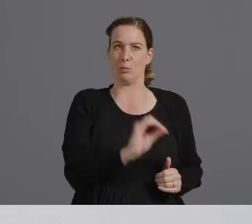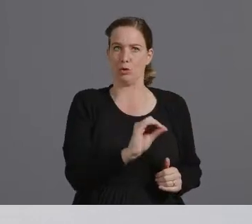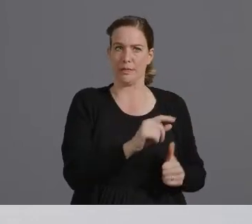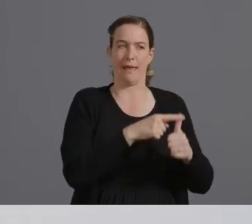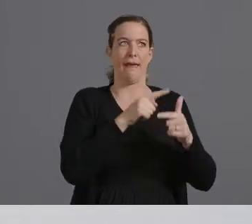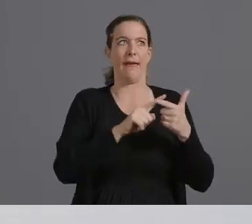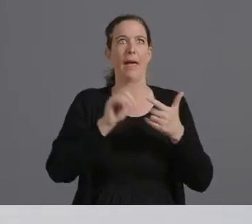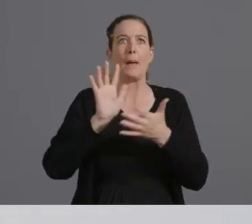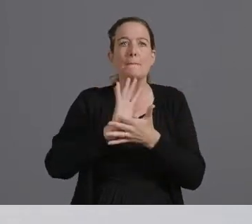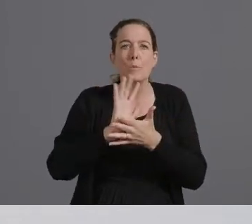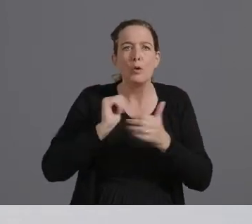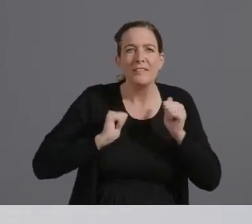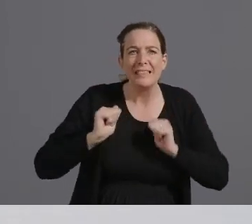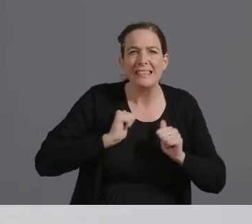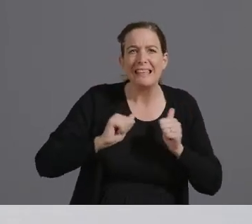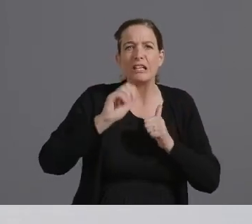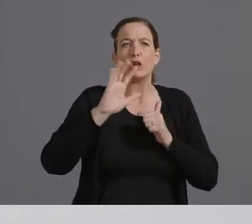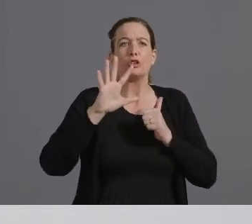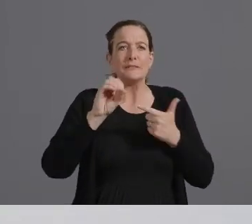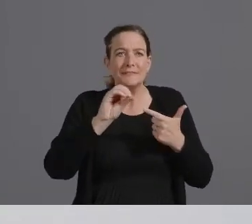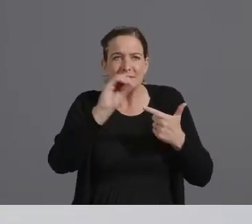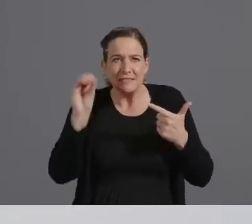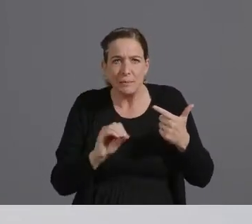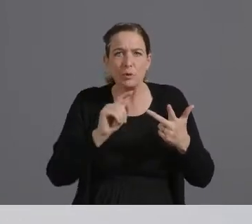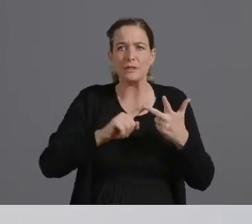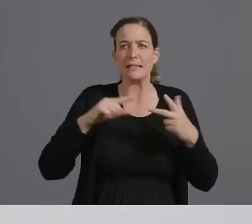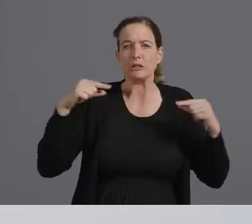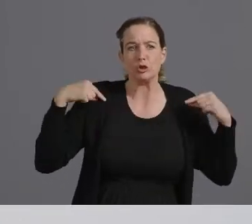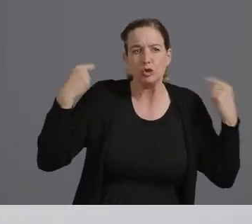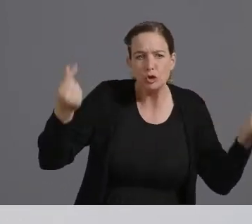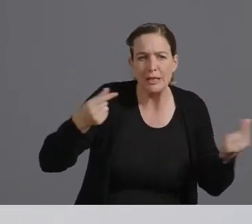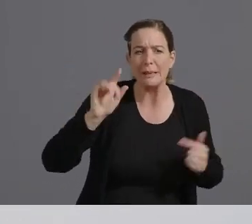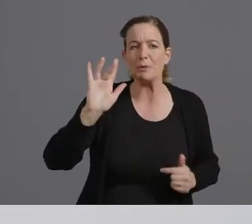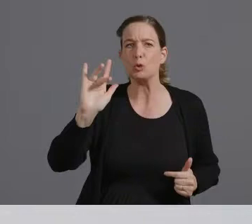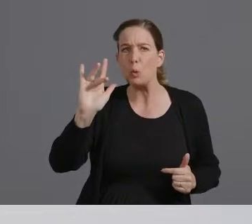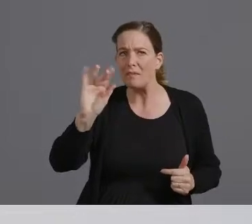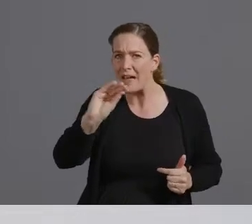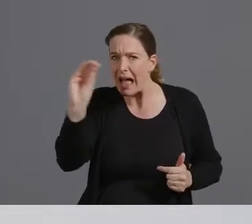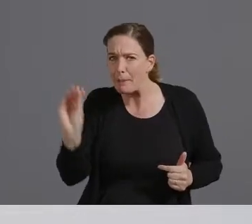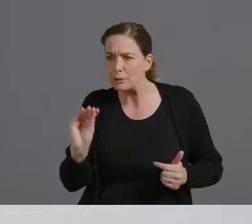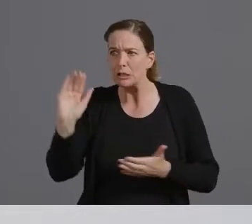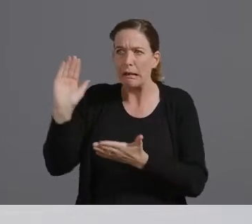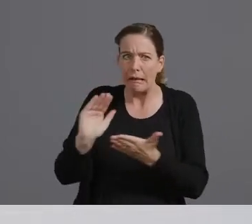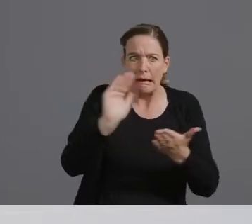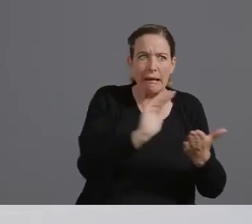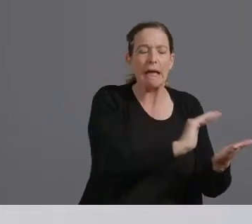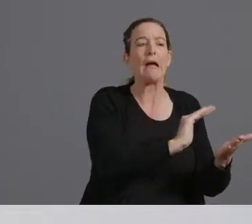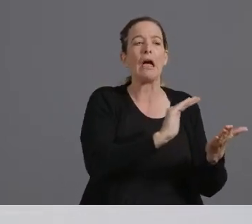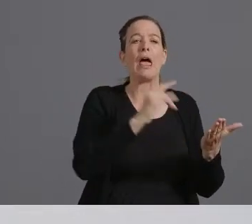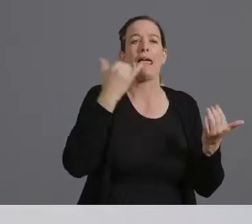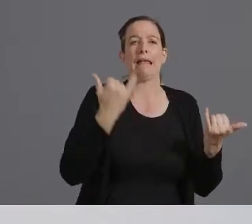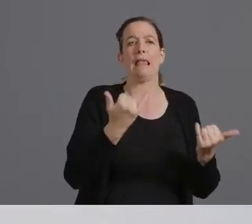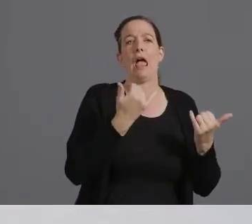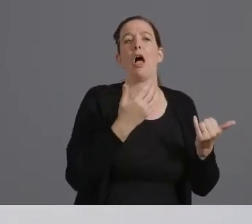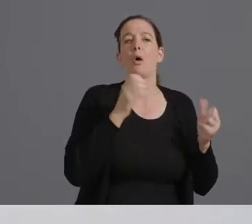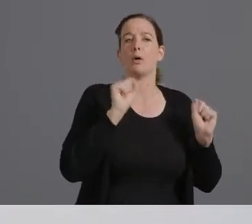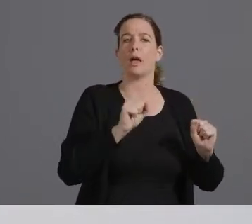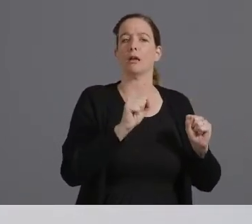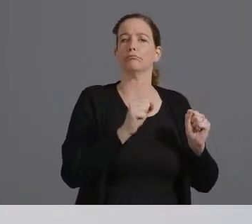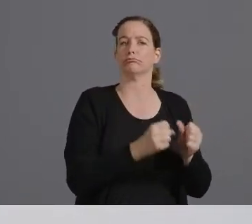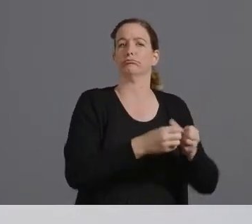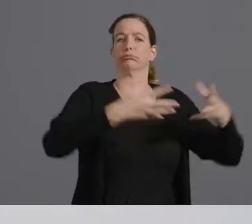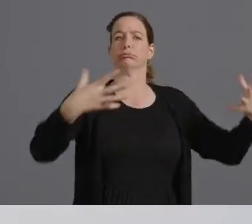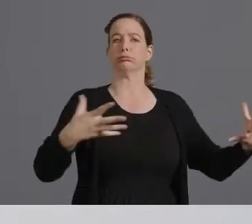at, I believe, 25%. And what we've identified is as long as people are maintaining that 6 feet of distance and